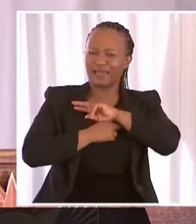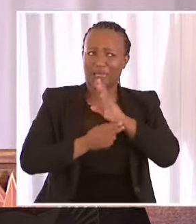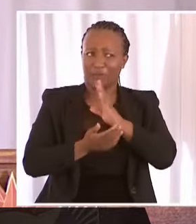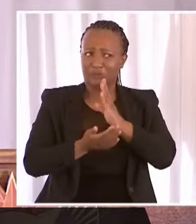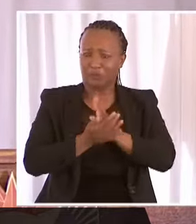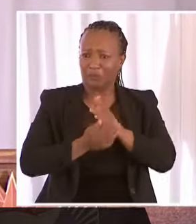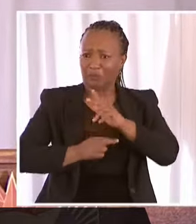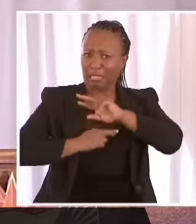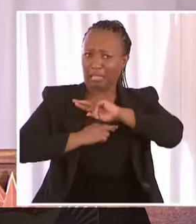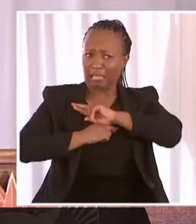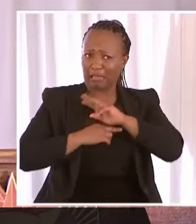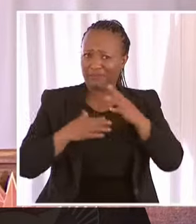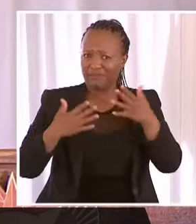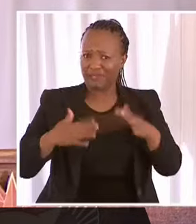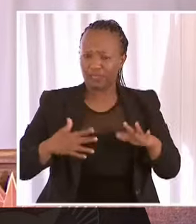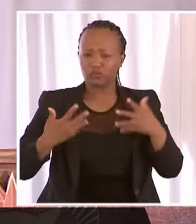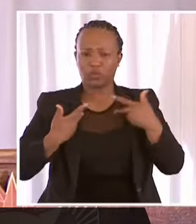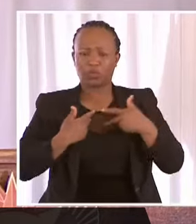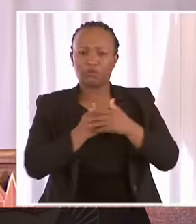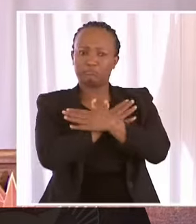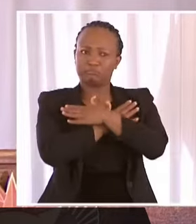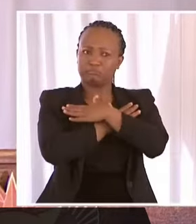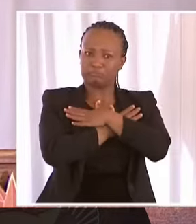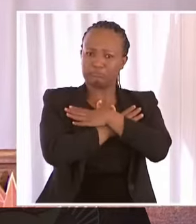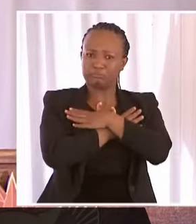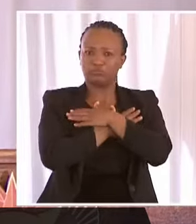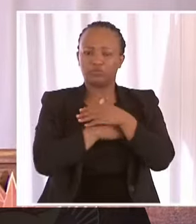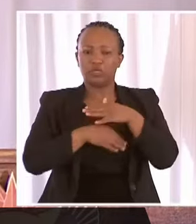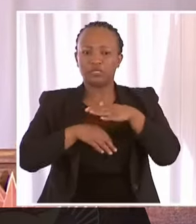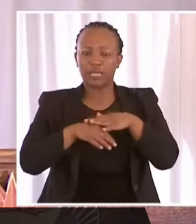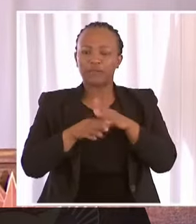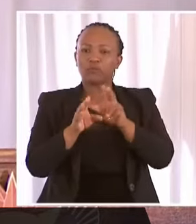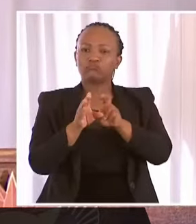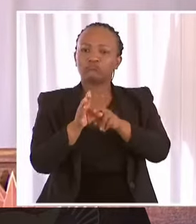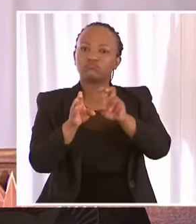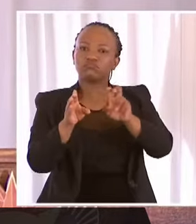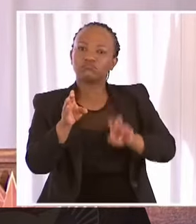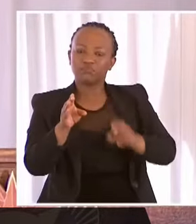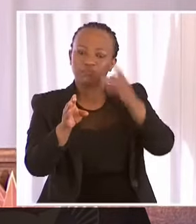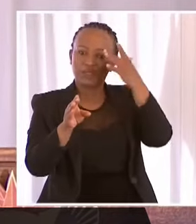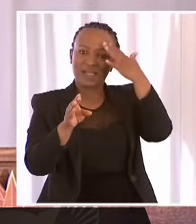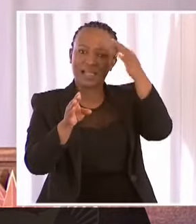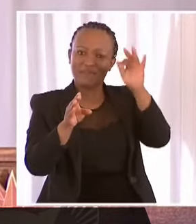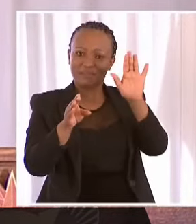retired, but during that time when he left government.